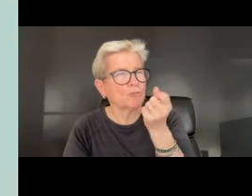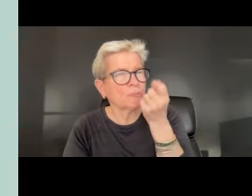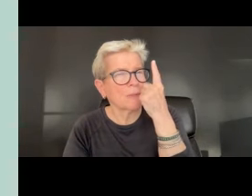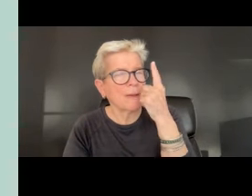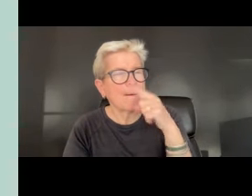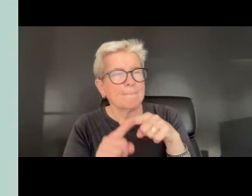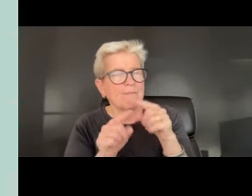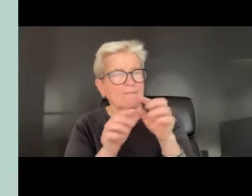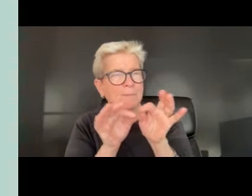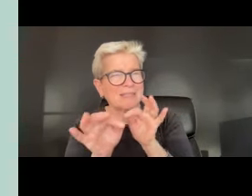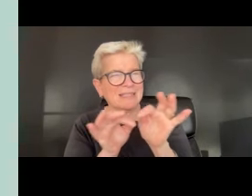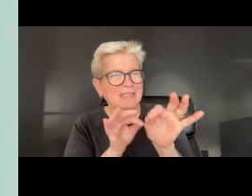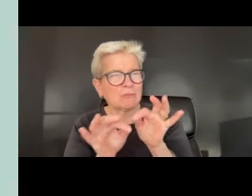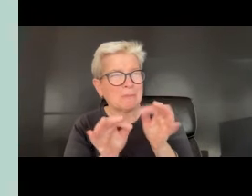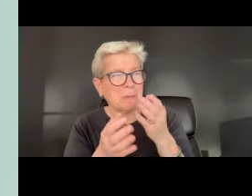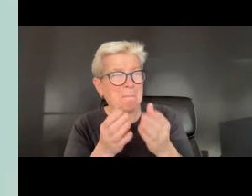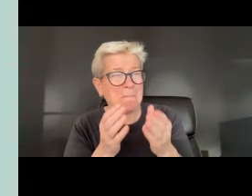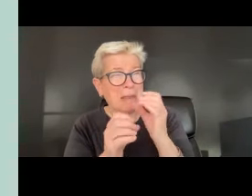description in the question.